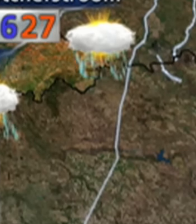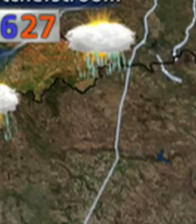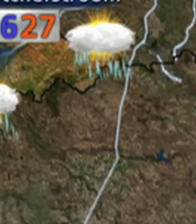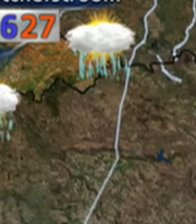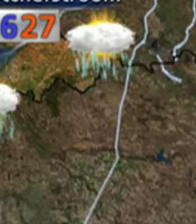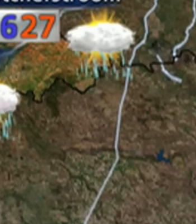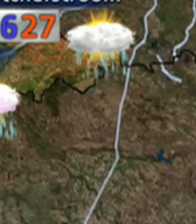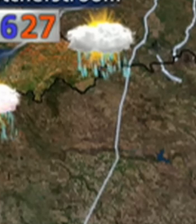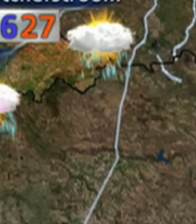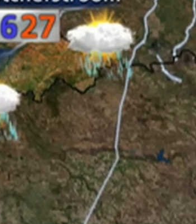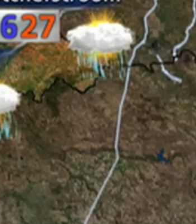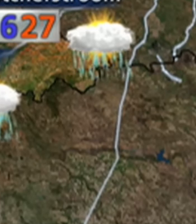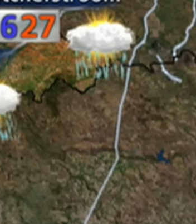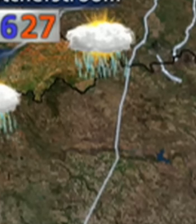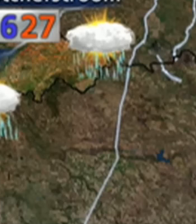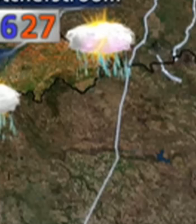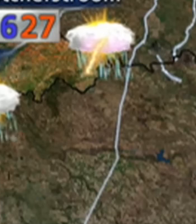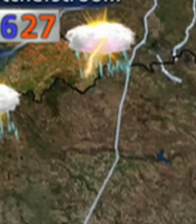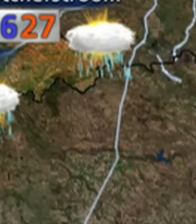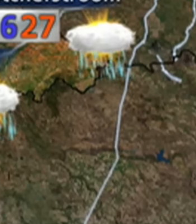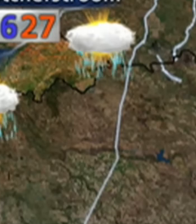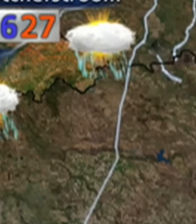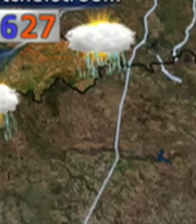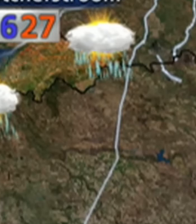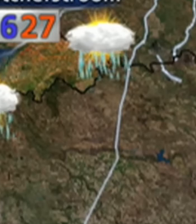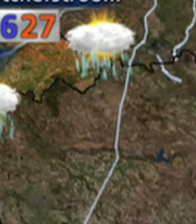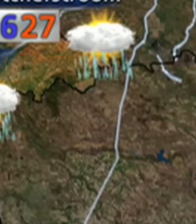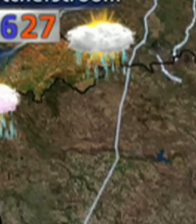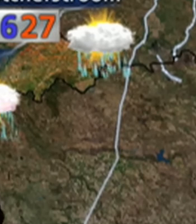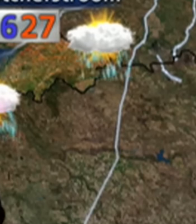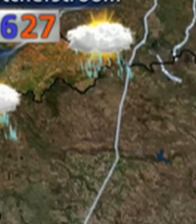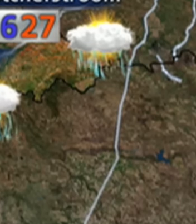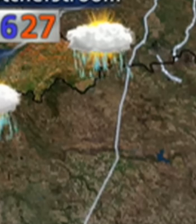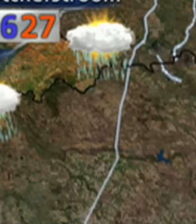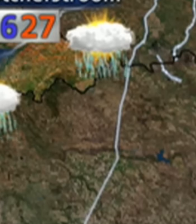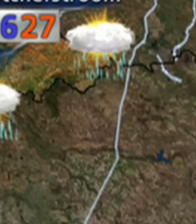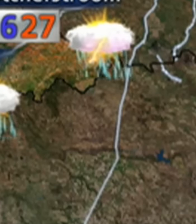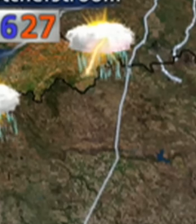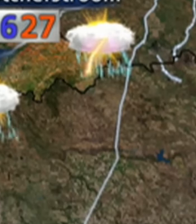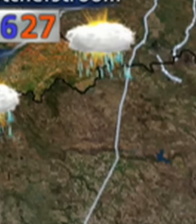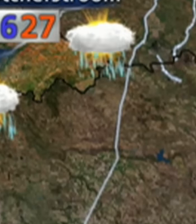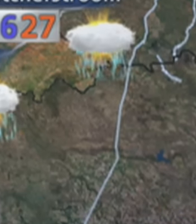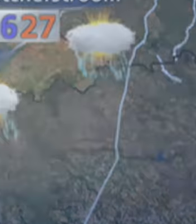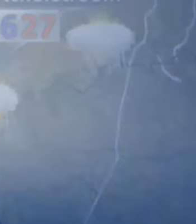ya jwale ka Tosca setse ke sola hona ka teng o tla tlo tshetse gona ha isale ba buitsa pele pele kalo I bet it's okotso